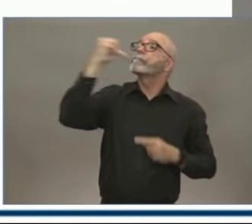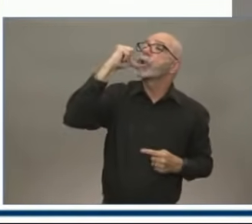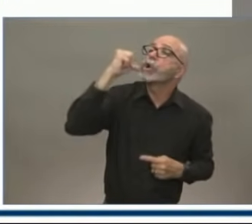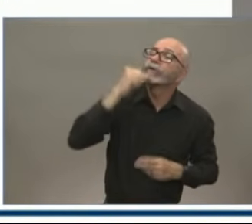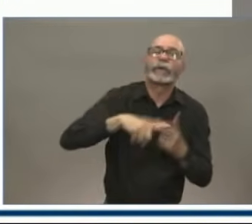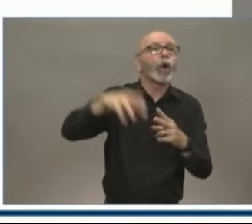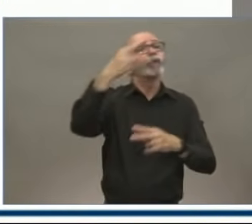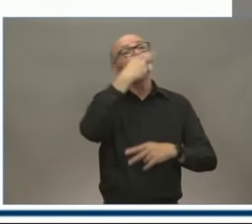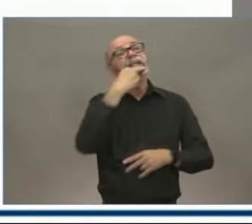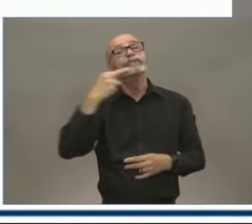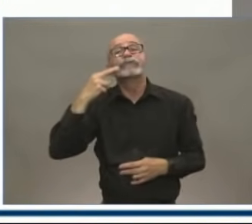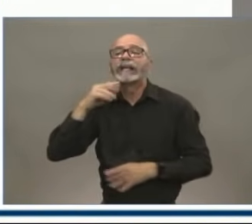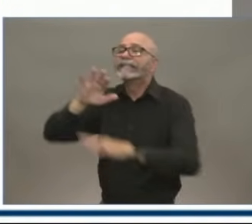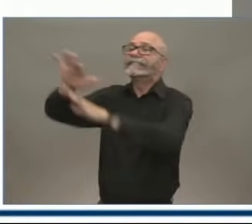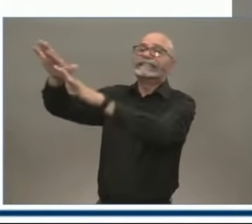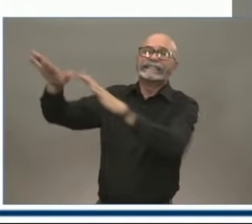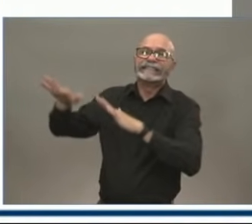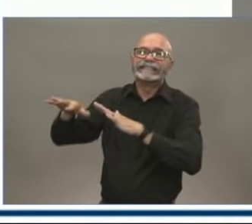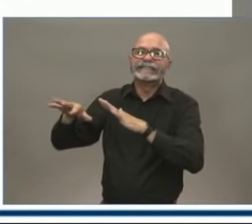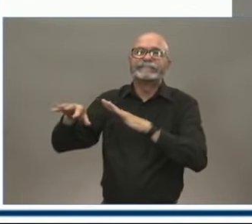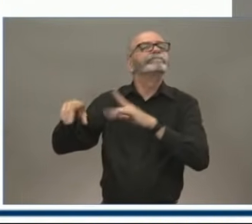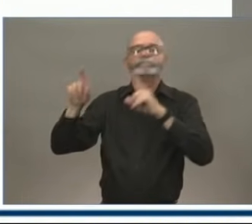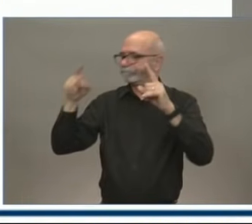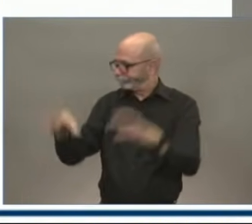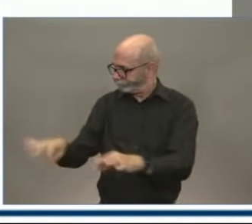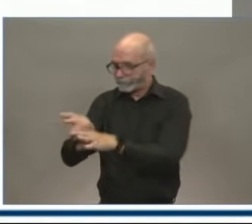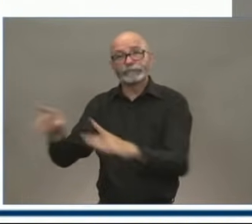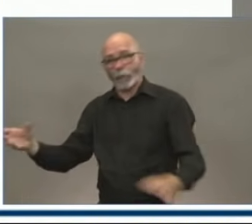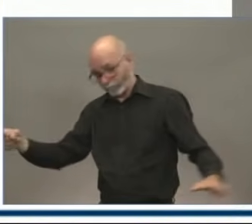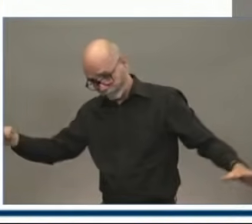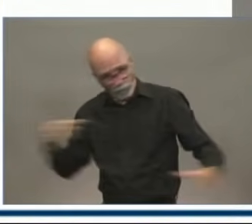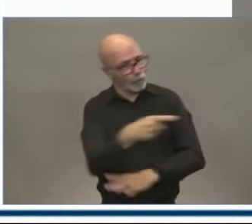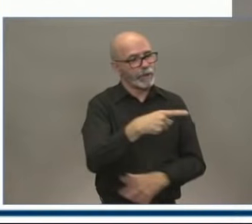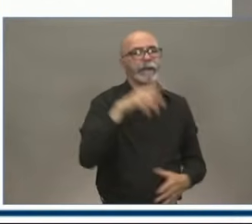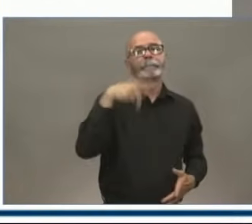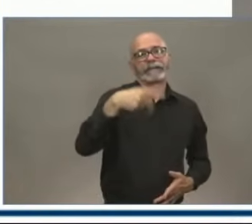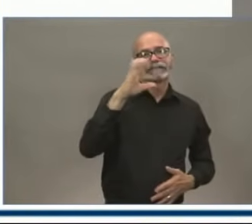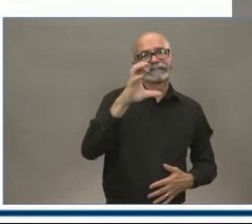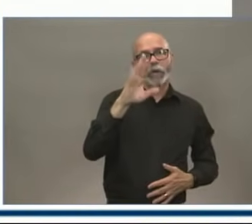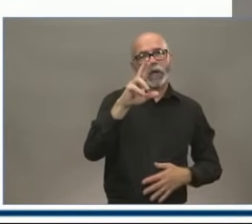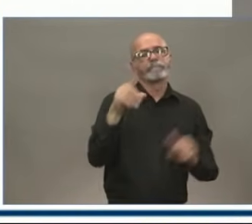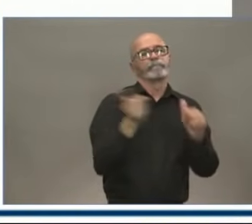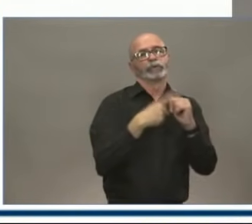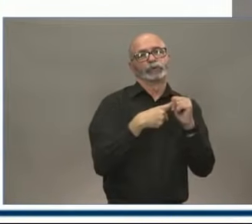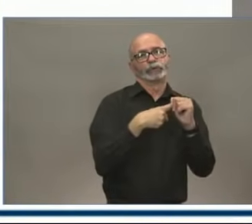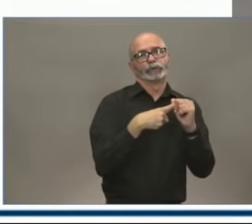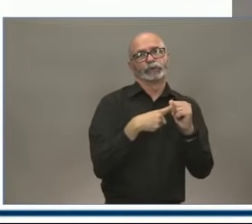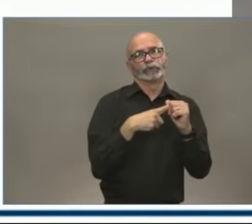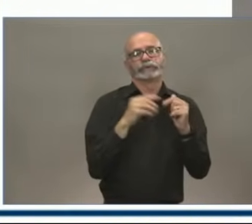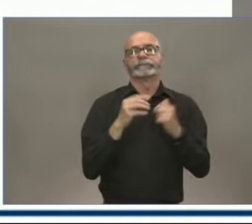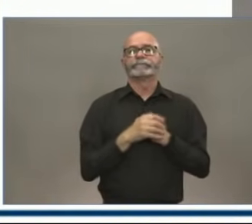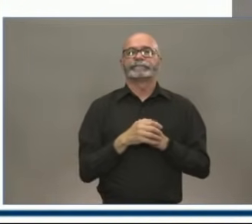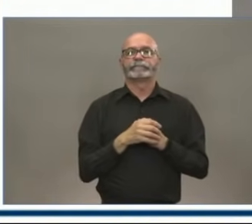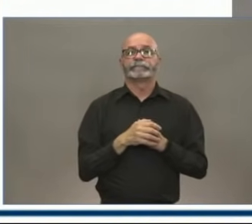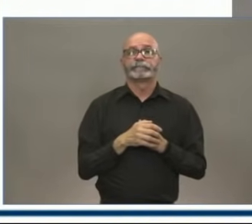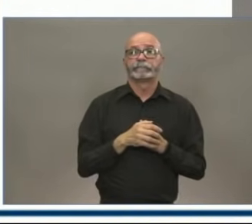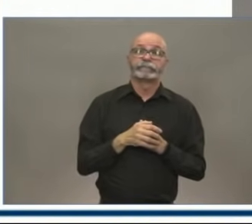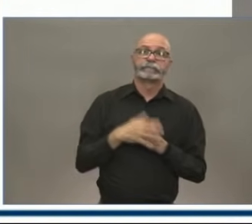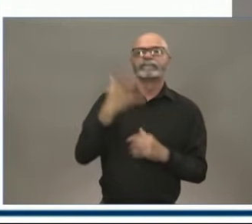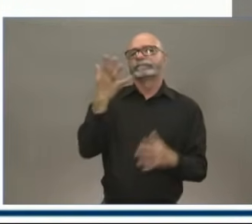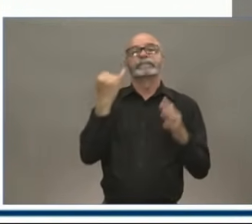PCR test, which is the second stream that we've stood up. So for anybody, you may have heard that